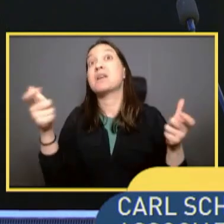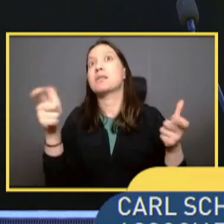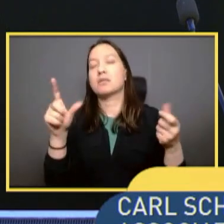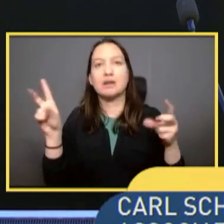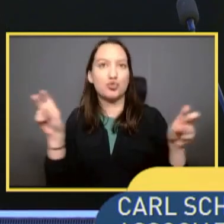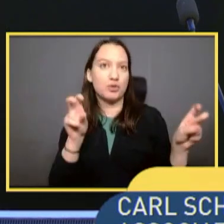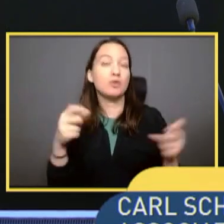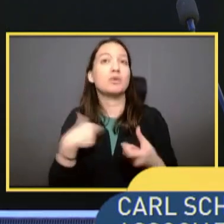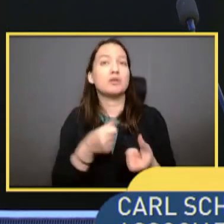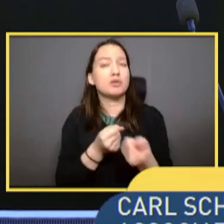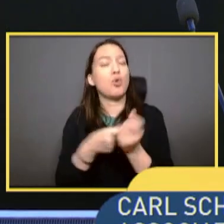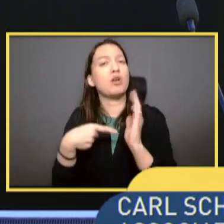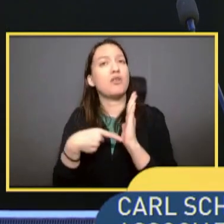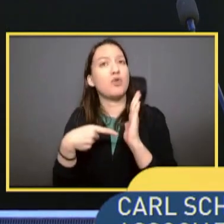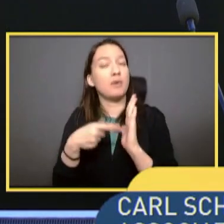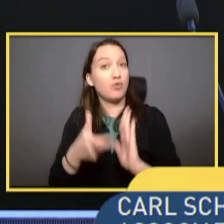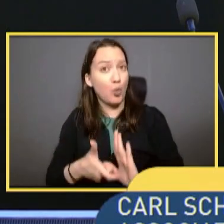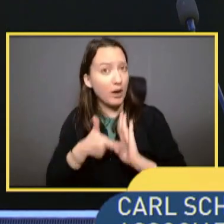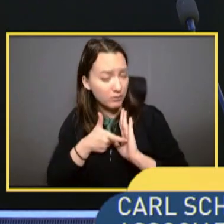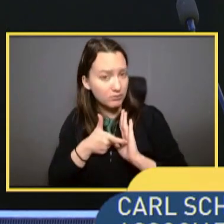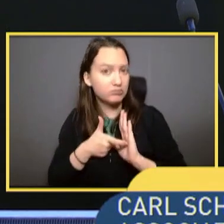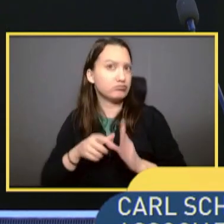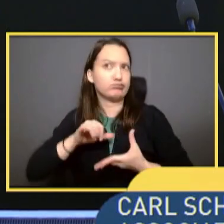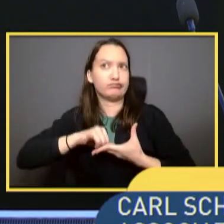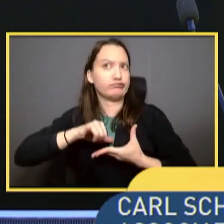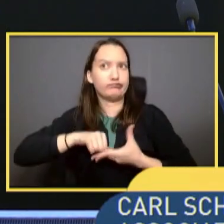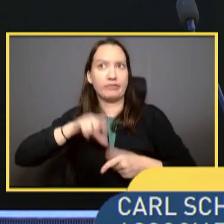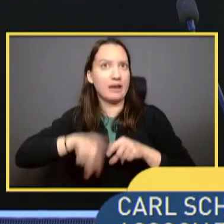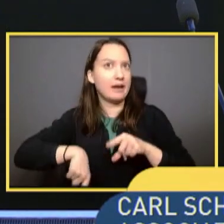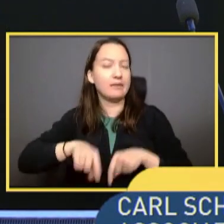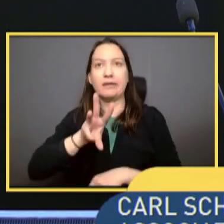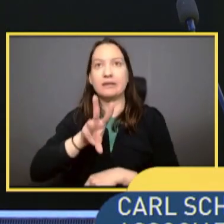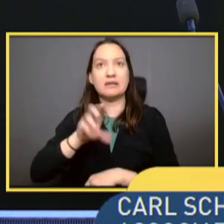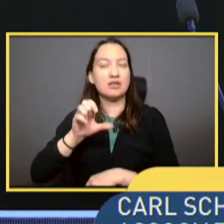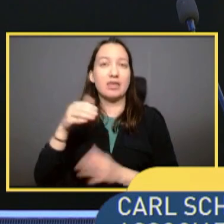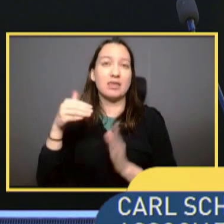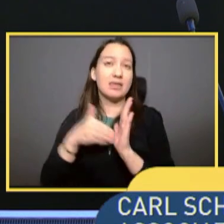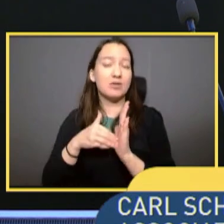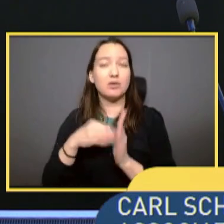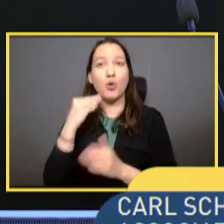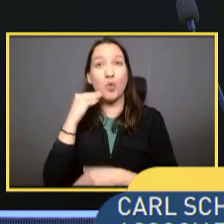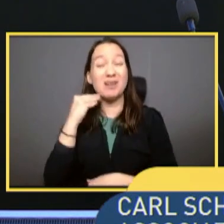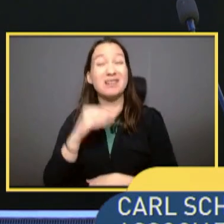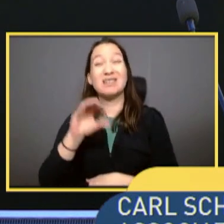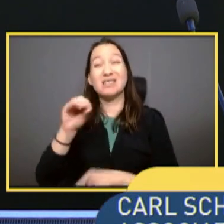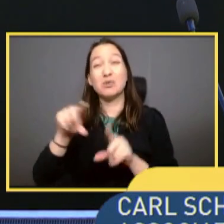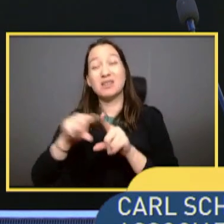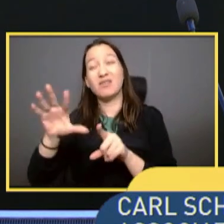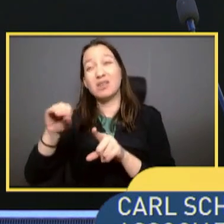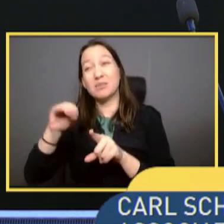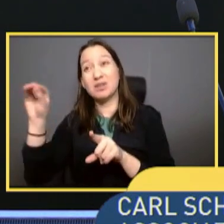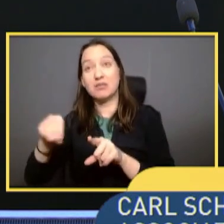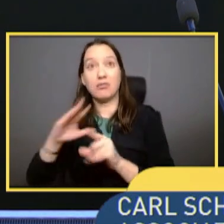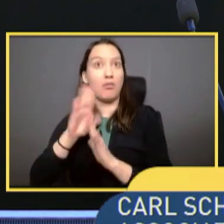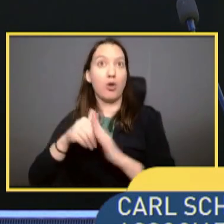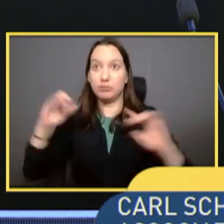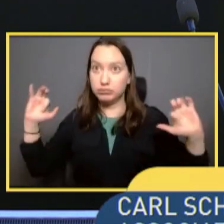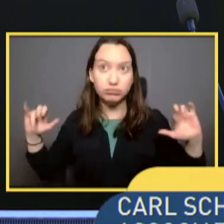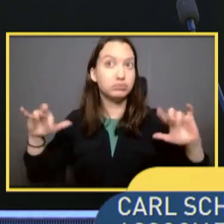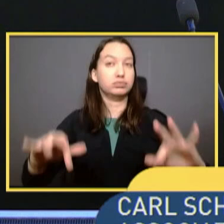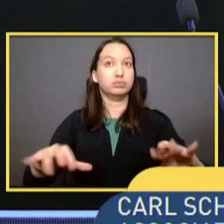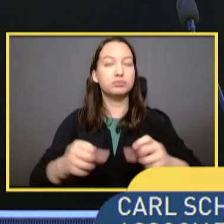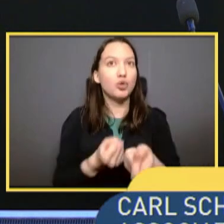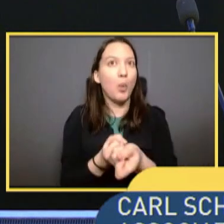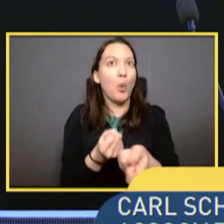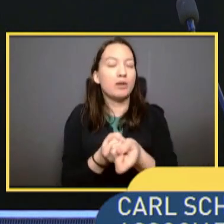support the affordability requirements. There's no way that we can get 600,000 homes at 0 to 50% of AMI without an all-hands-on-deck approach. That